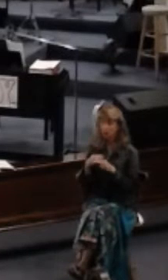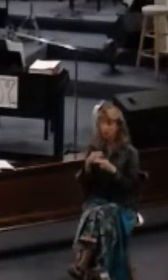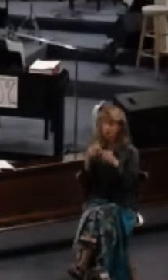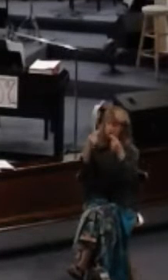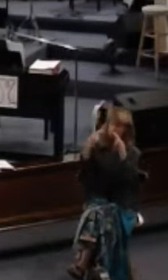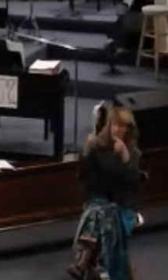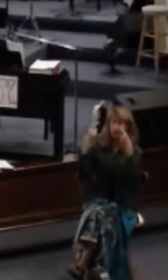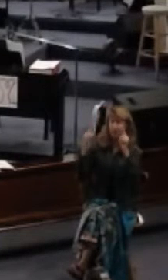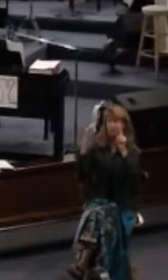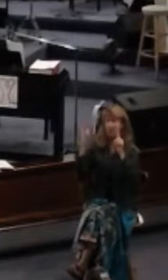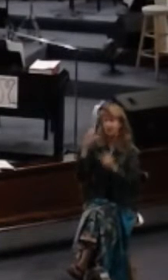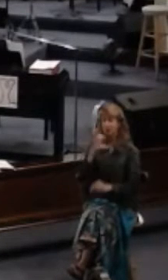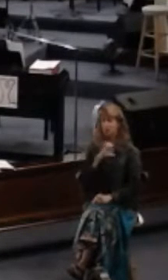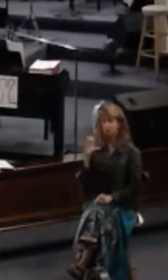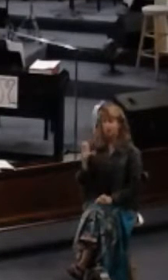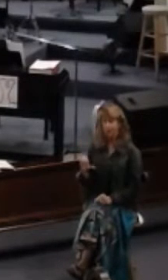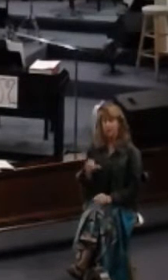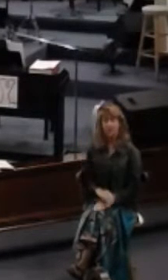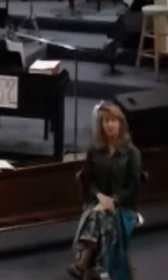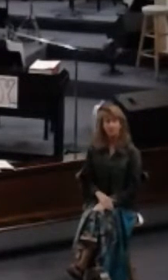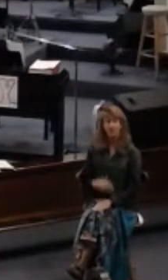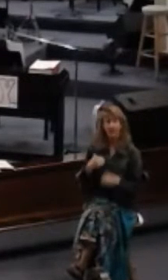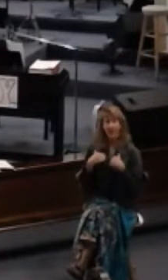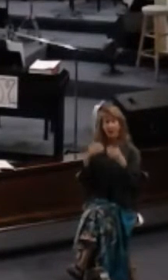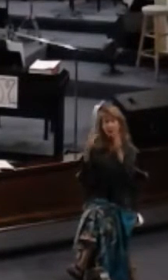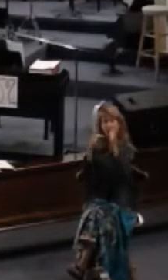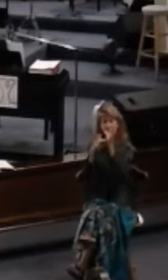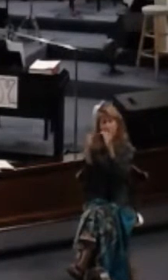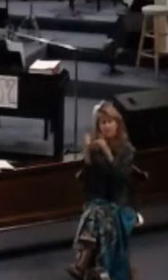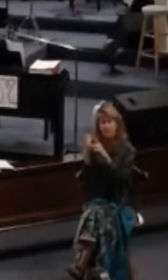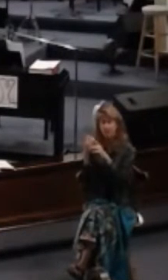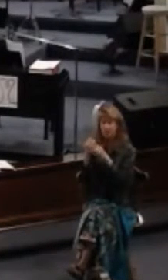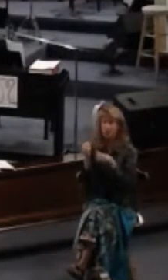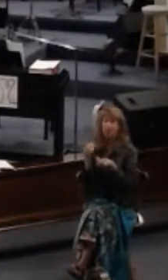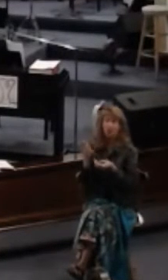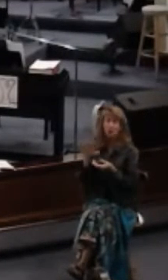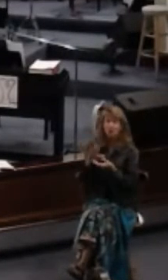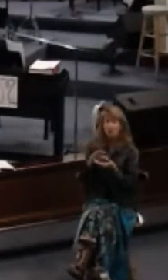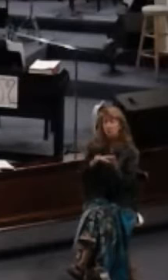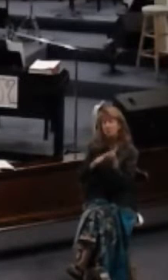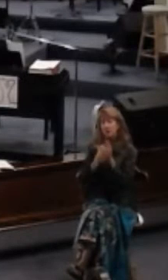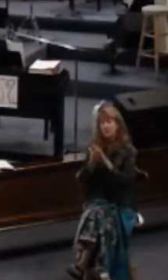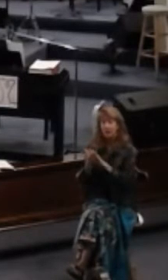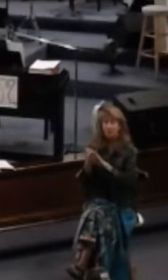Christianity: How the Jesus Movement Became the World's Largest Religion.